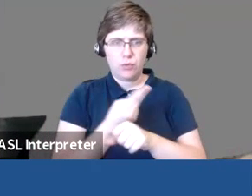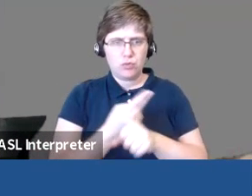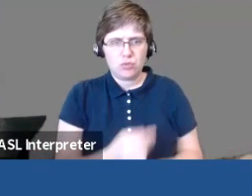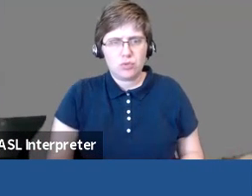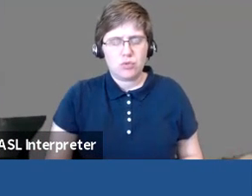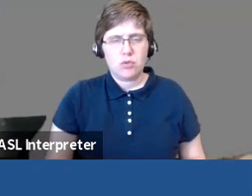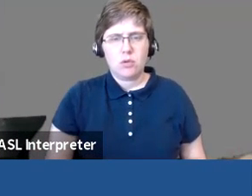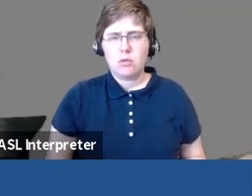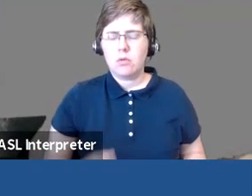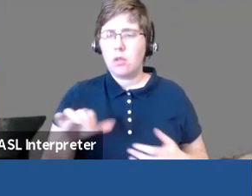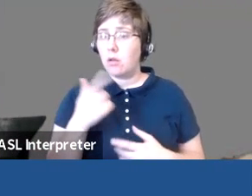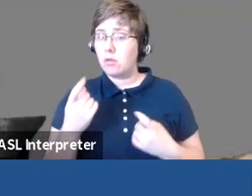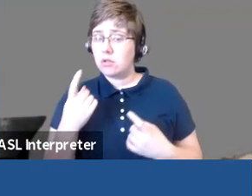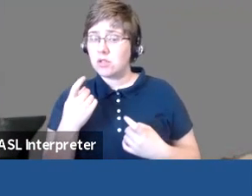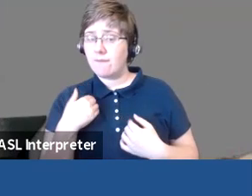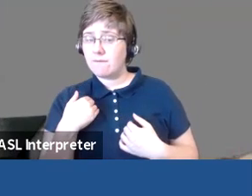What other questions?